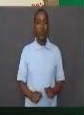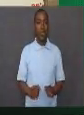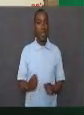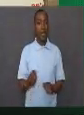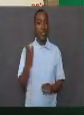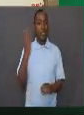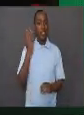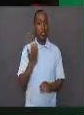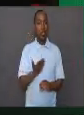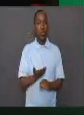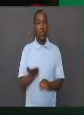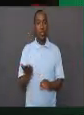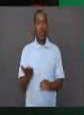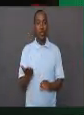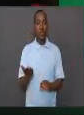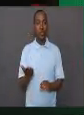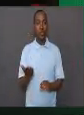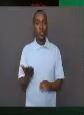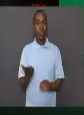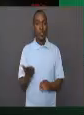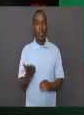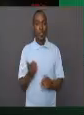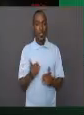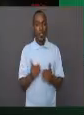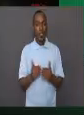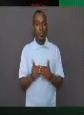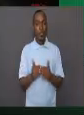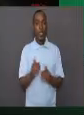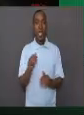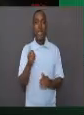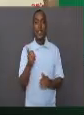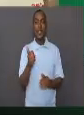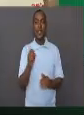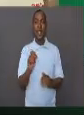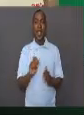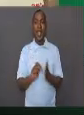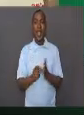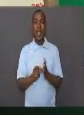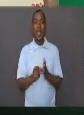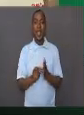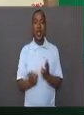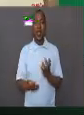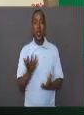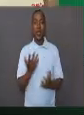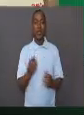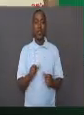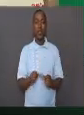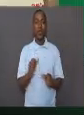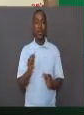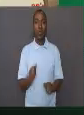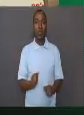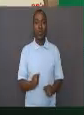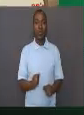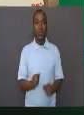Most objects need only about 10 minutes in boiling water,